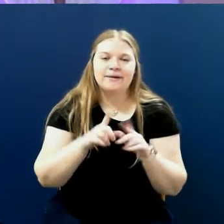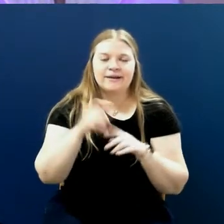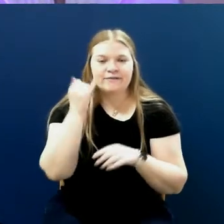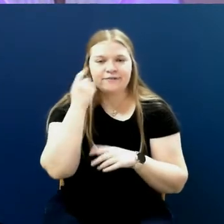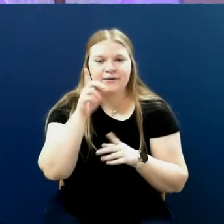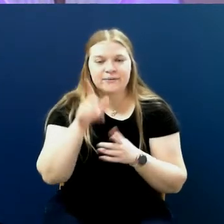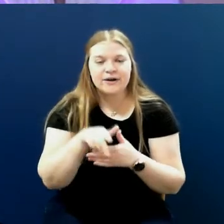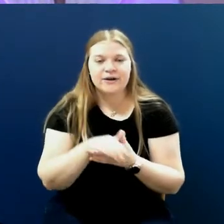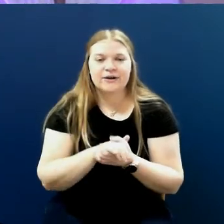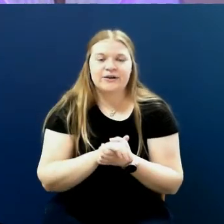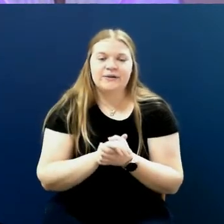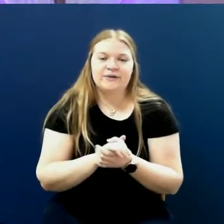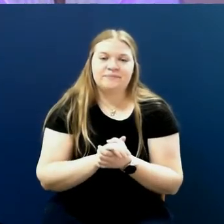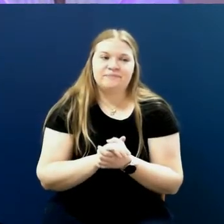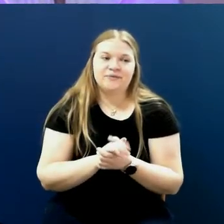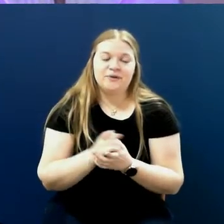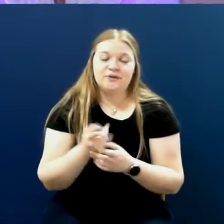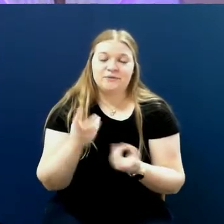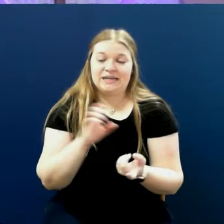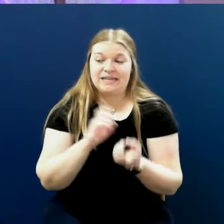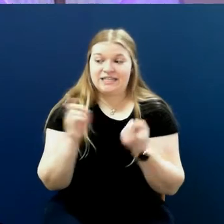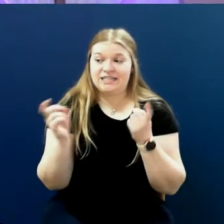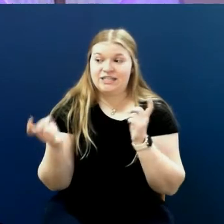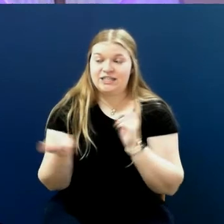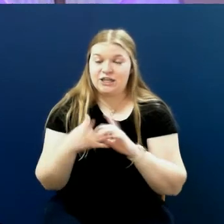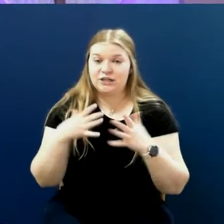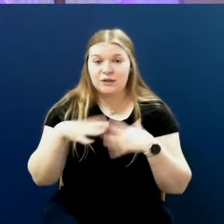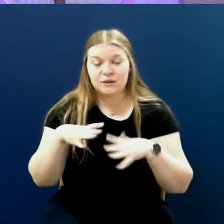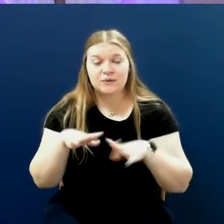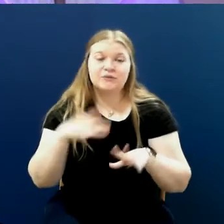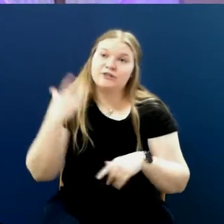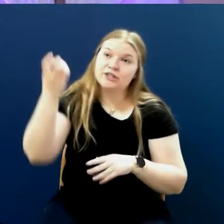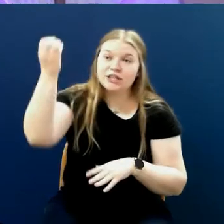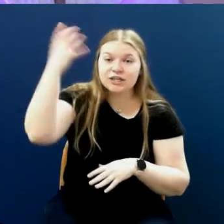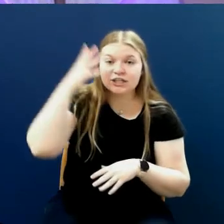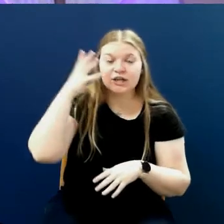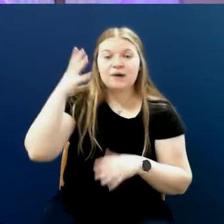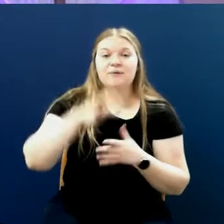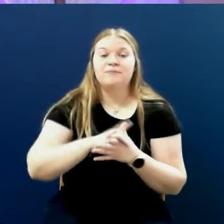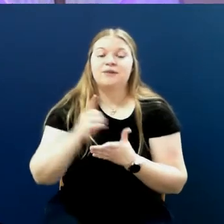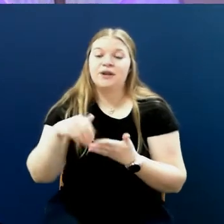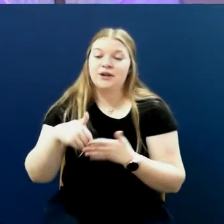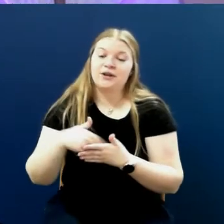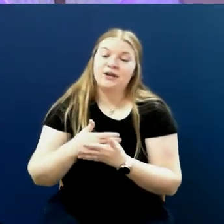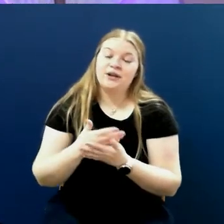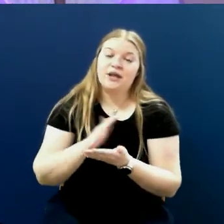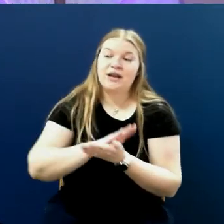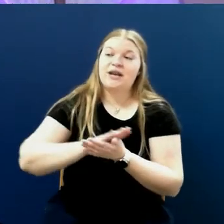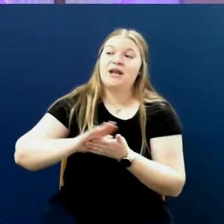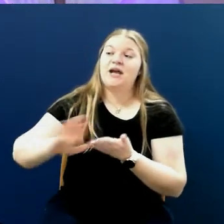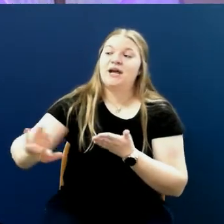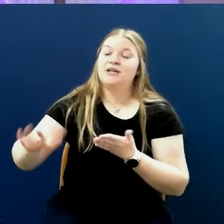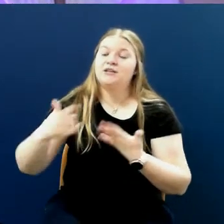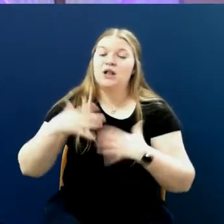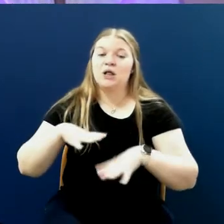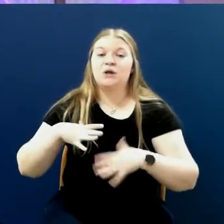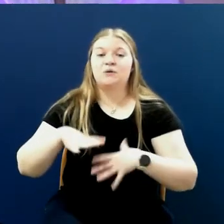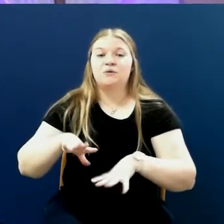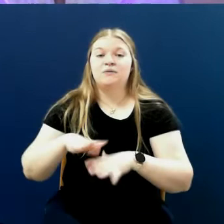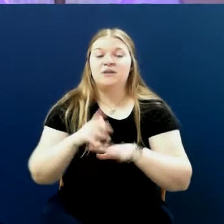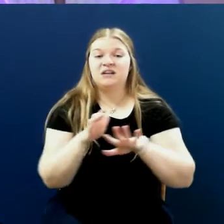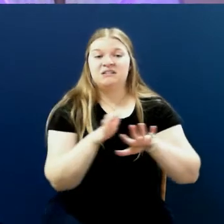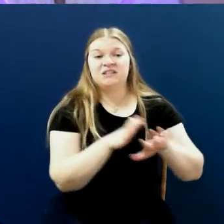were, wouldn't you get changed? Wouldn't you take a shower? Wouldn't you put on a nice set of clothes and put